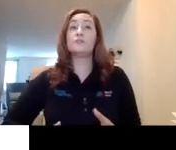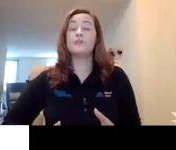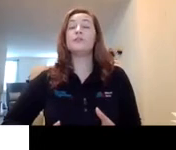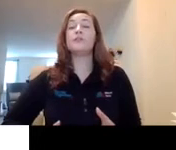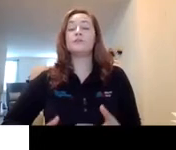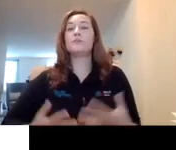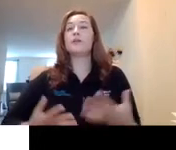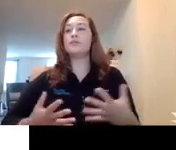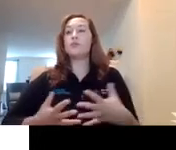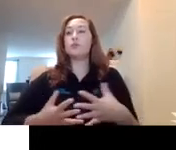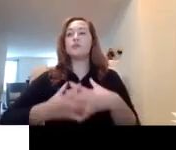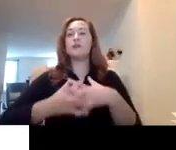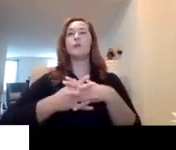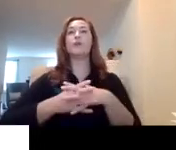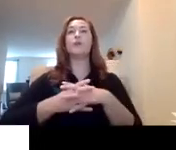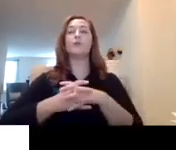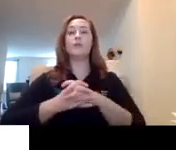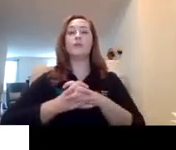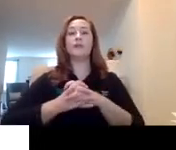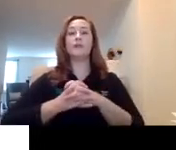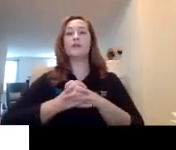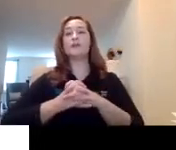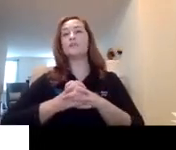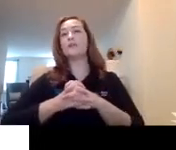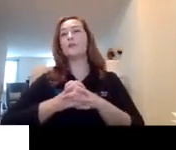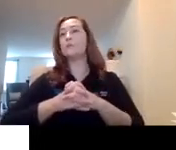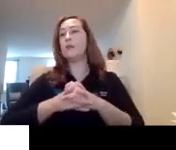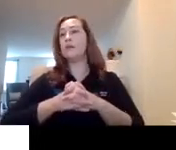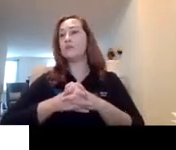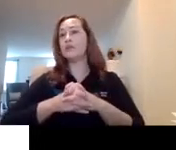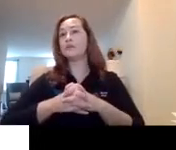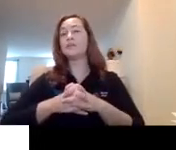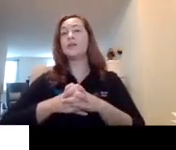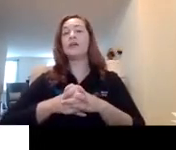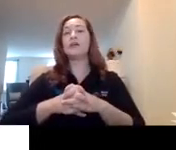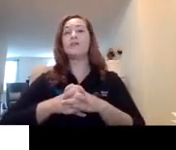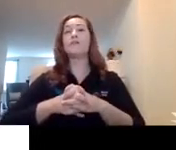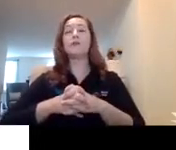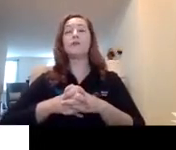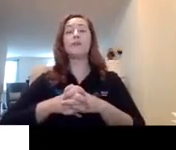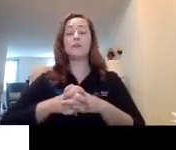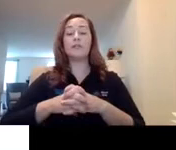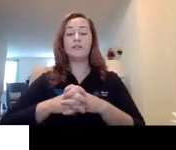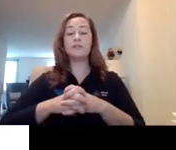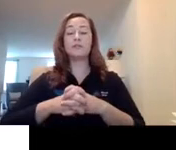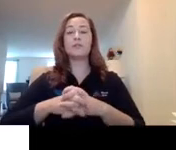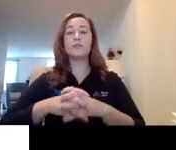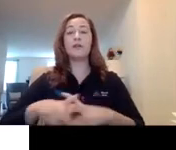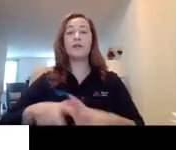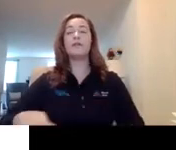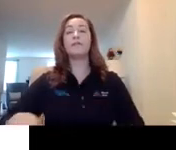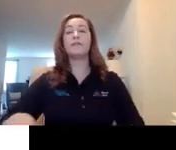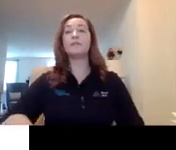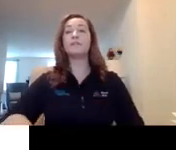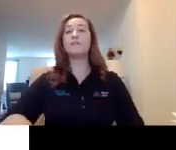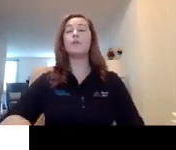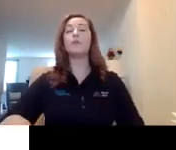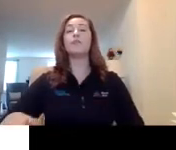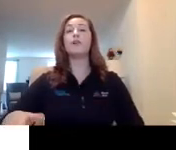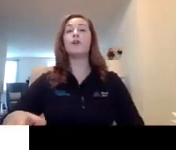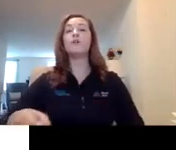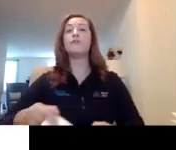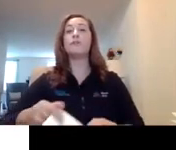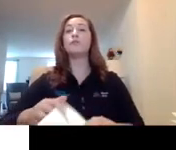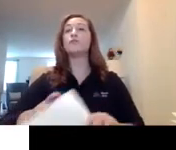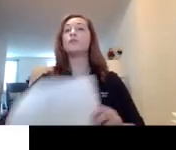So, making sure that we communicate effectively with patients involved that we needed to create material with